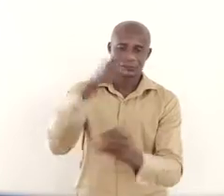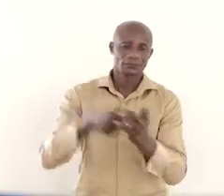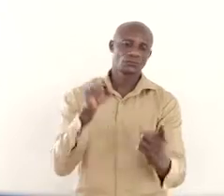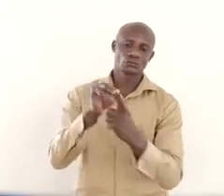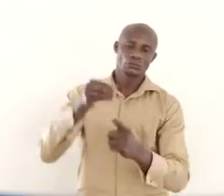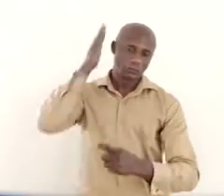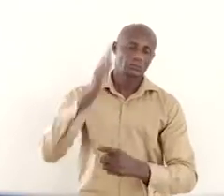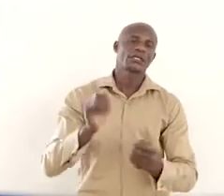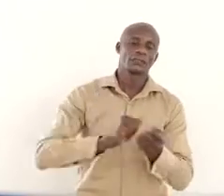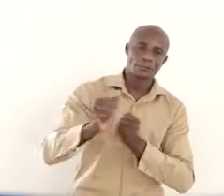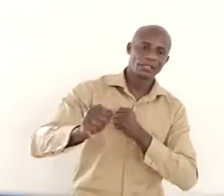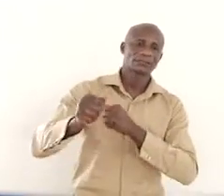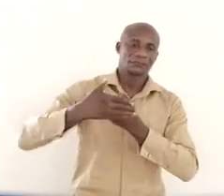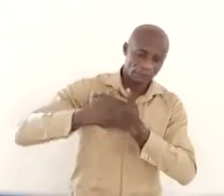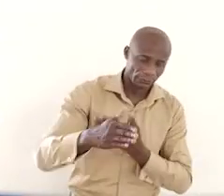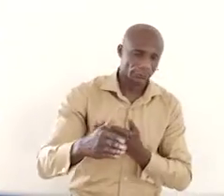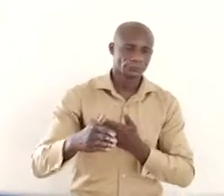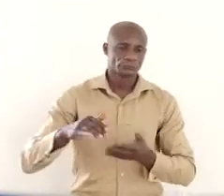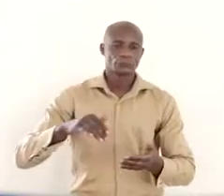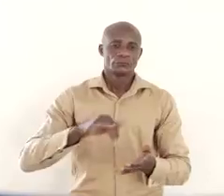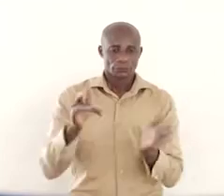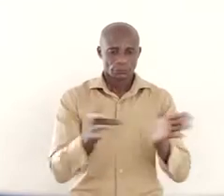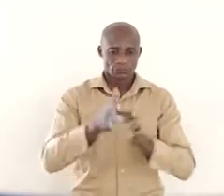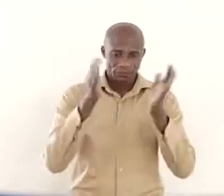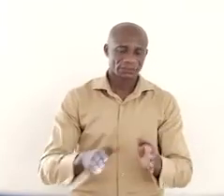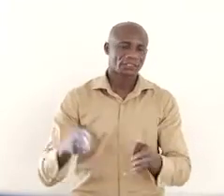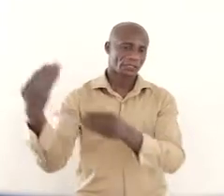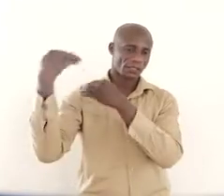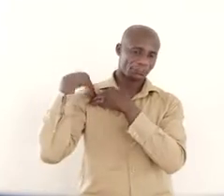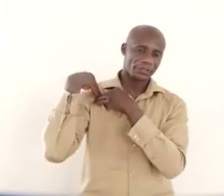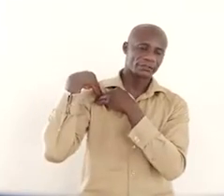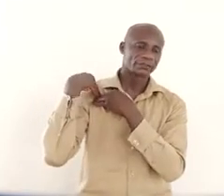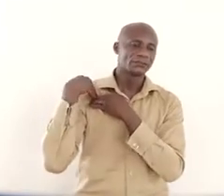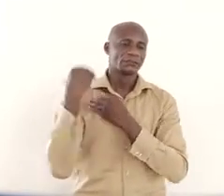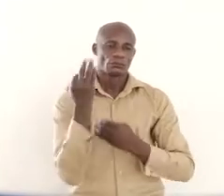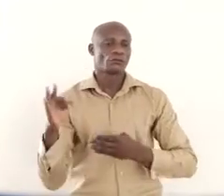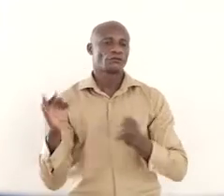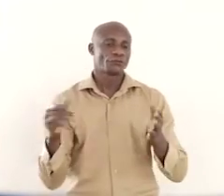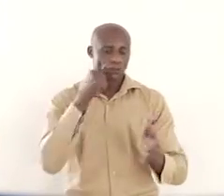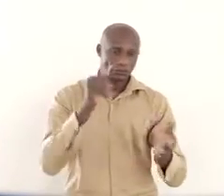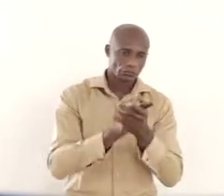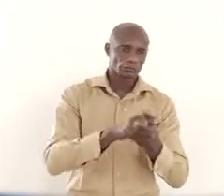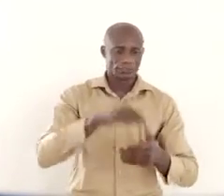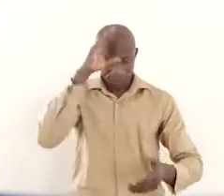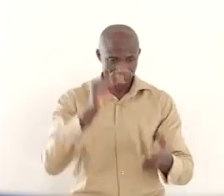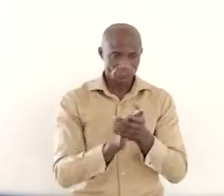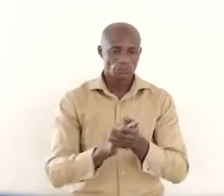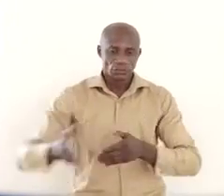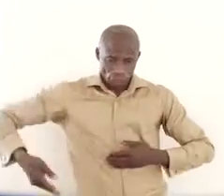these two shall pass away. Yes, Christians who are bearing the burden of unfaithful spouses, abusive husbands, nagging